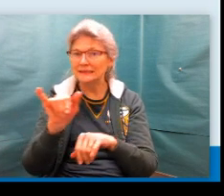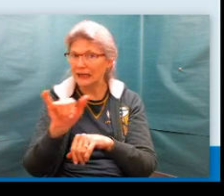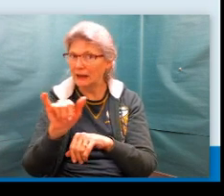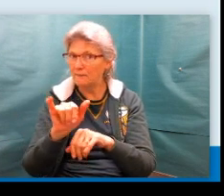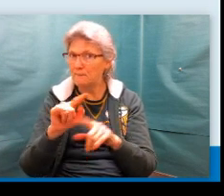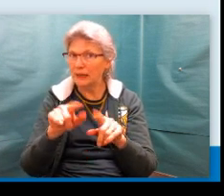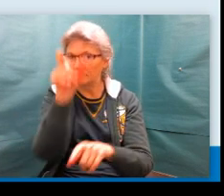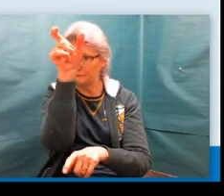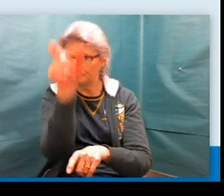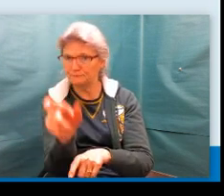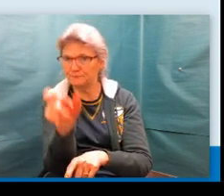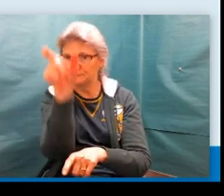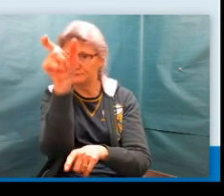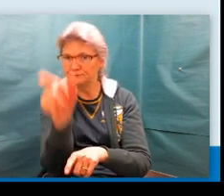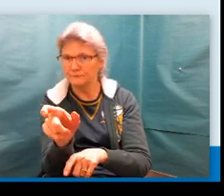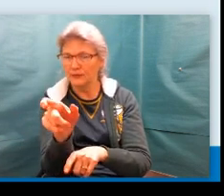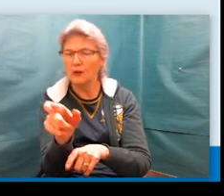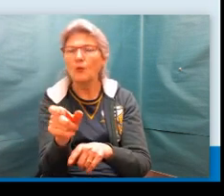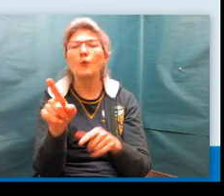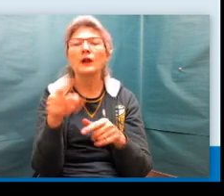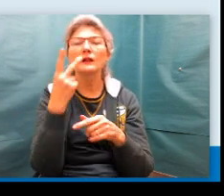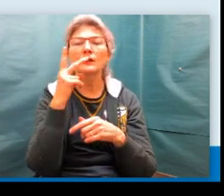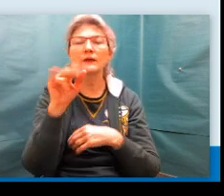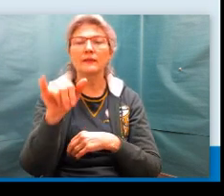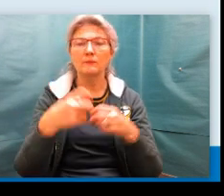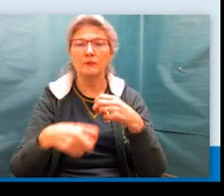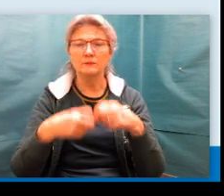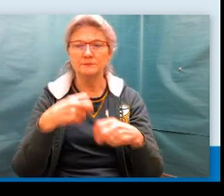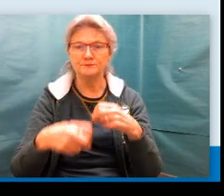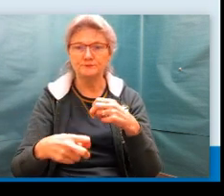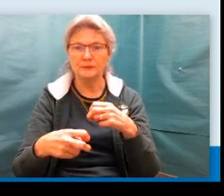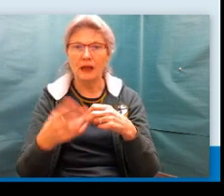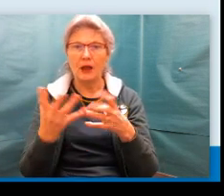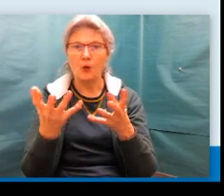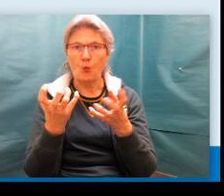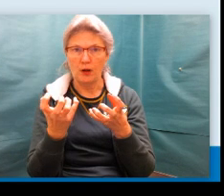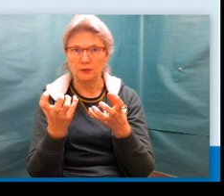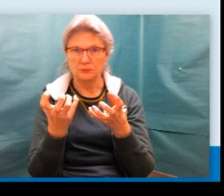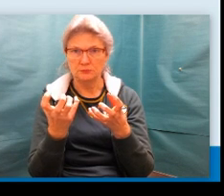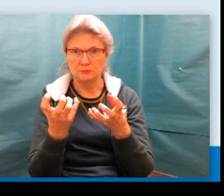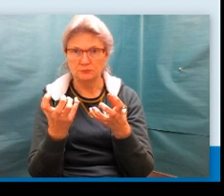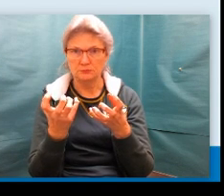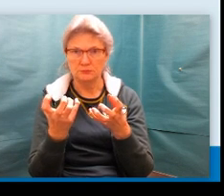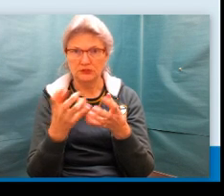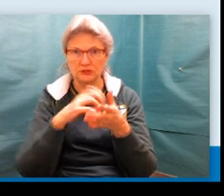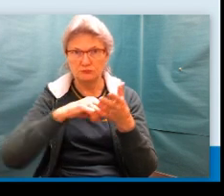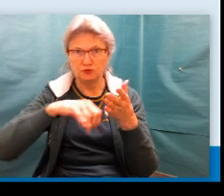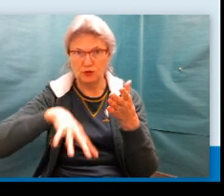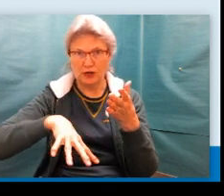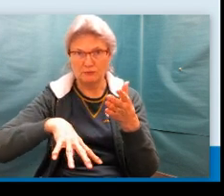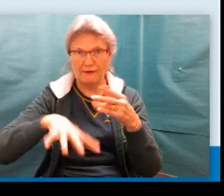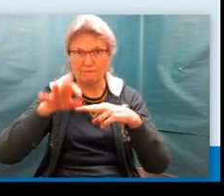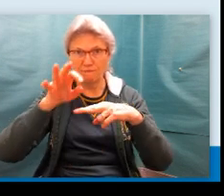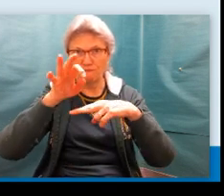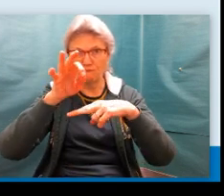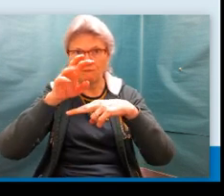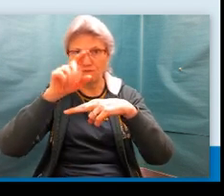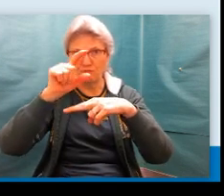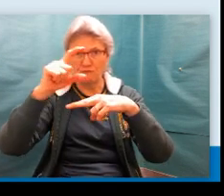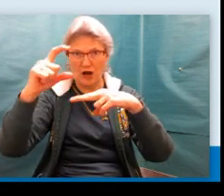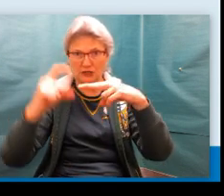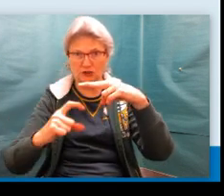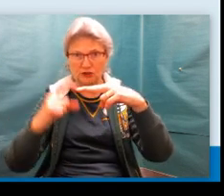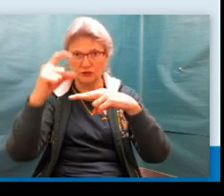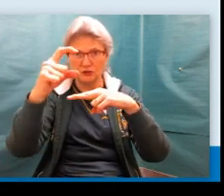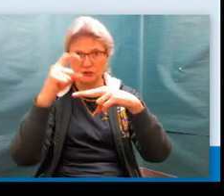it vertically. So when I look at this, I want to subtract my fractional parts of